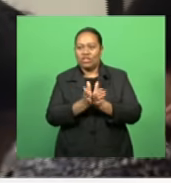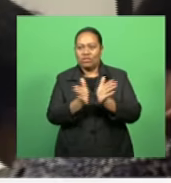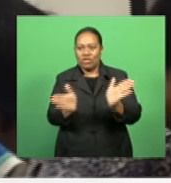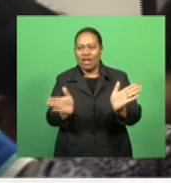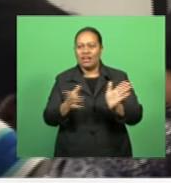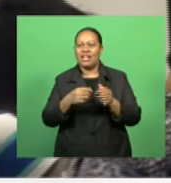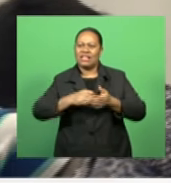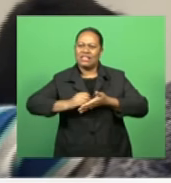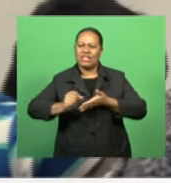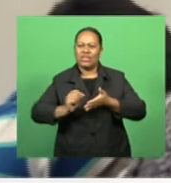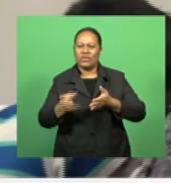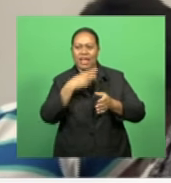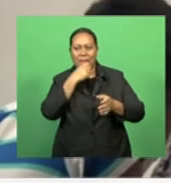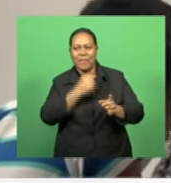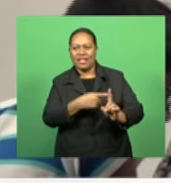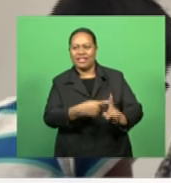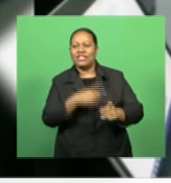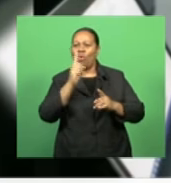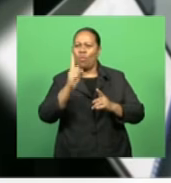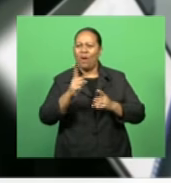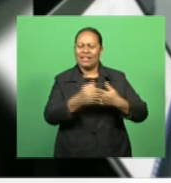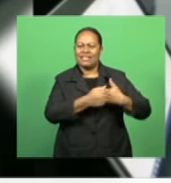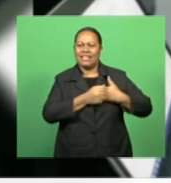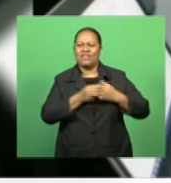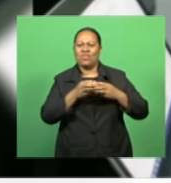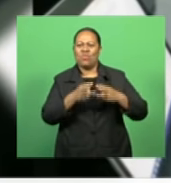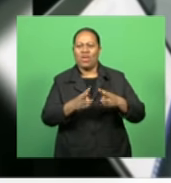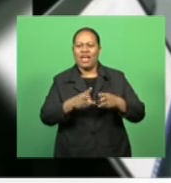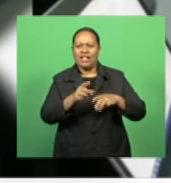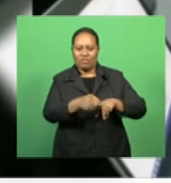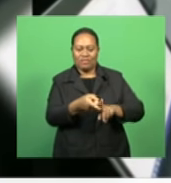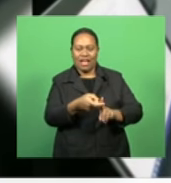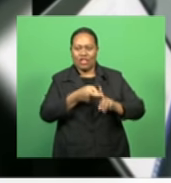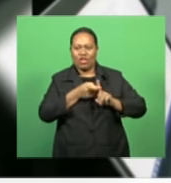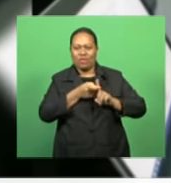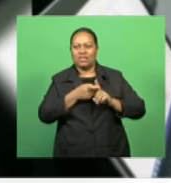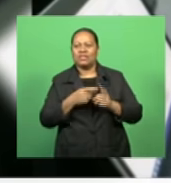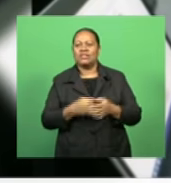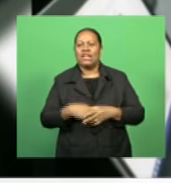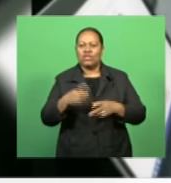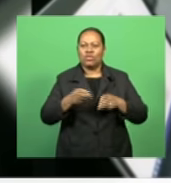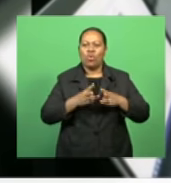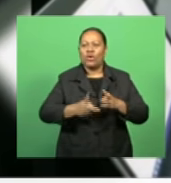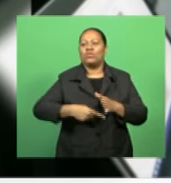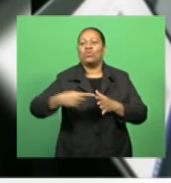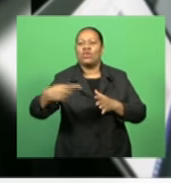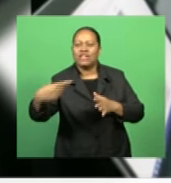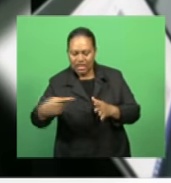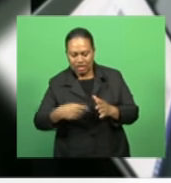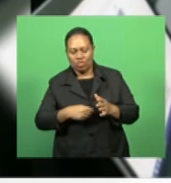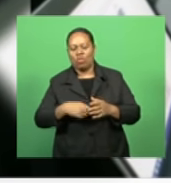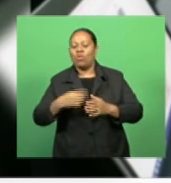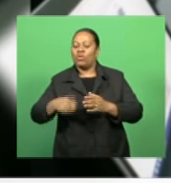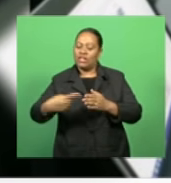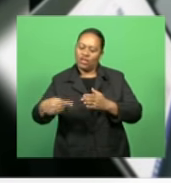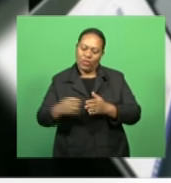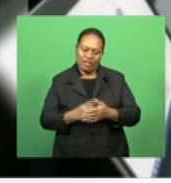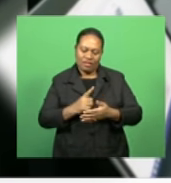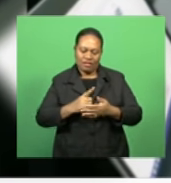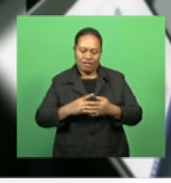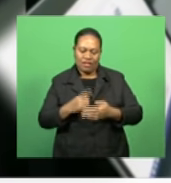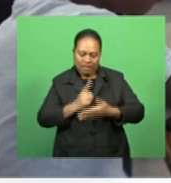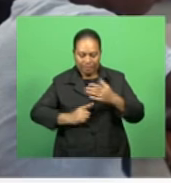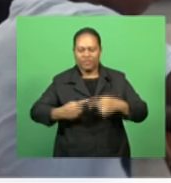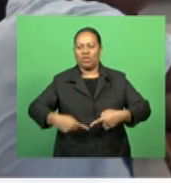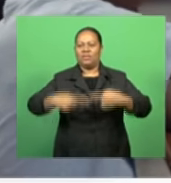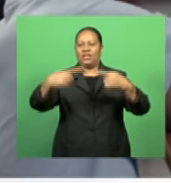Guru Arvind says this is one safety measure they've adopted and an alternative way to continue their scheduled events. Arvind